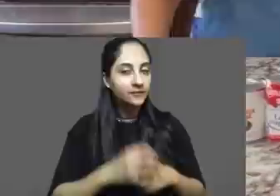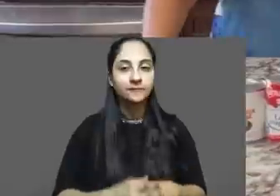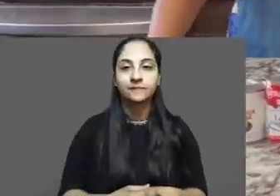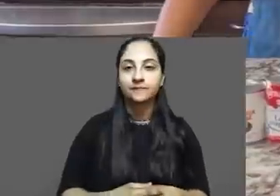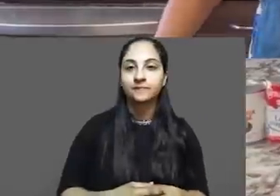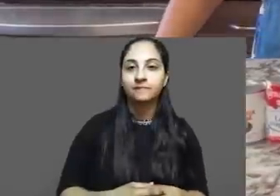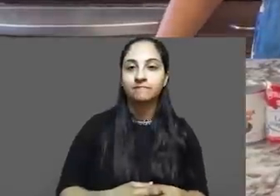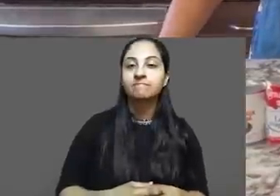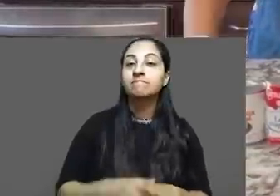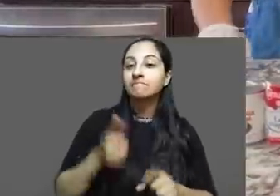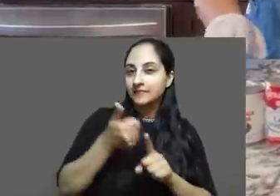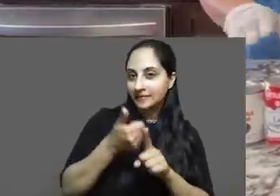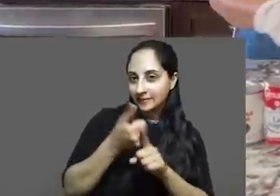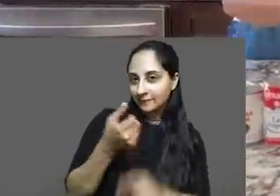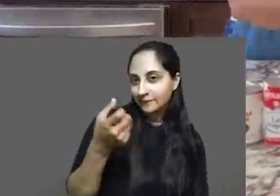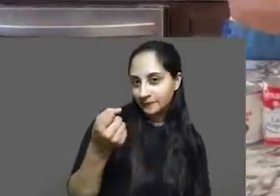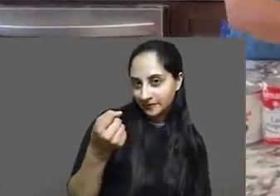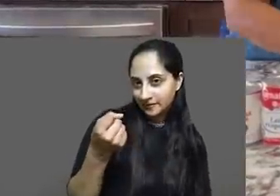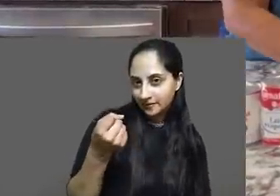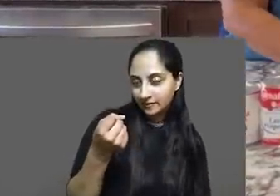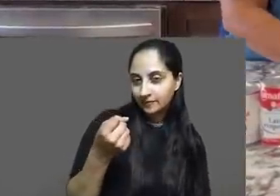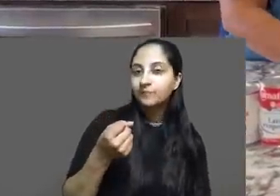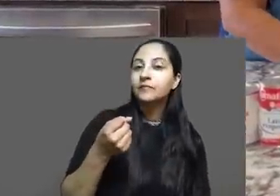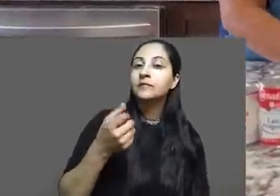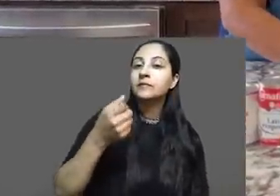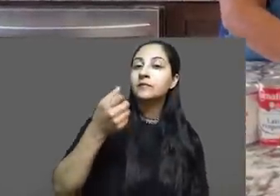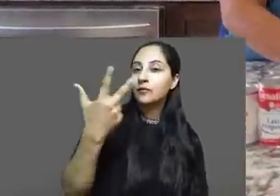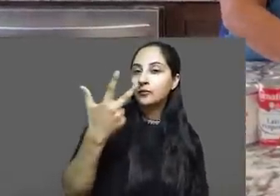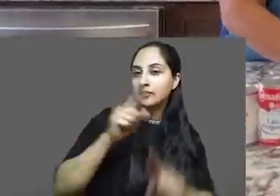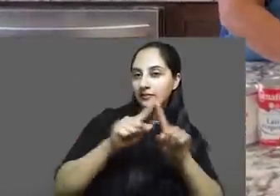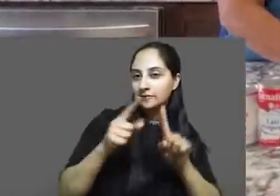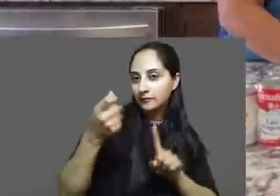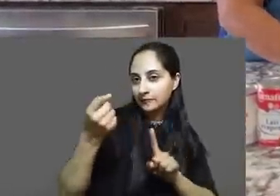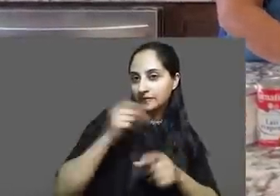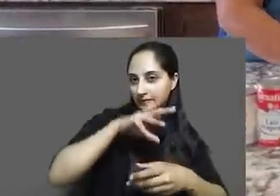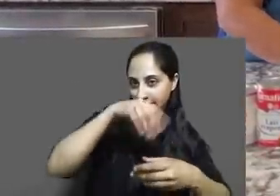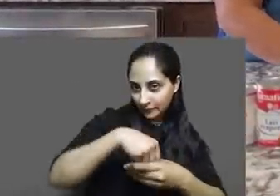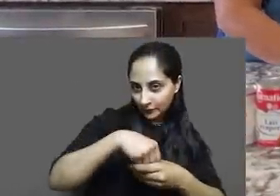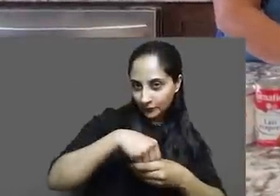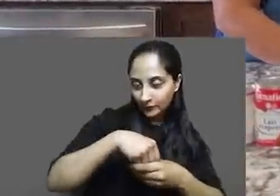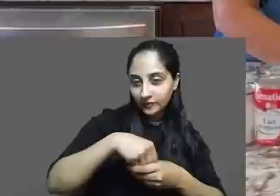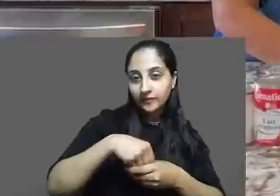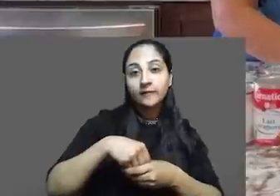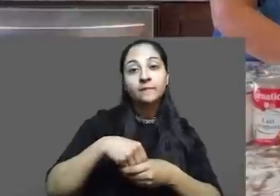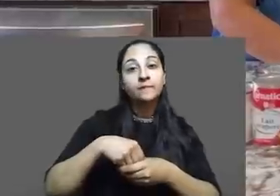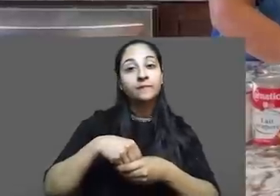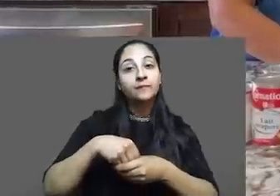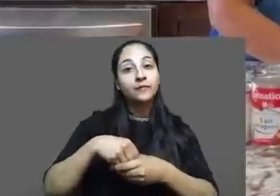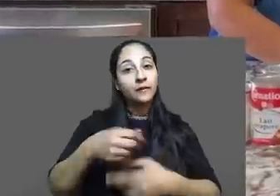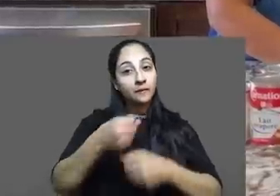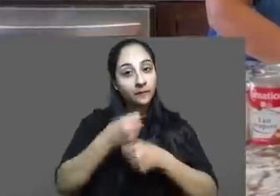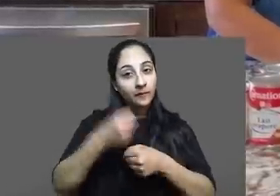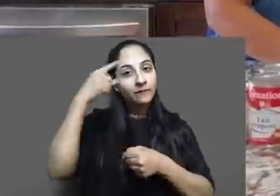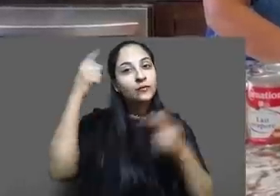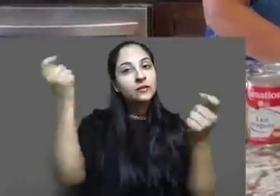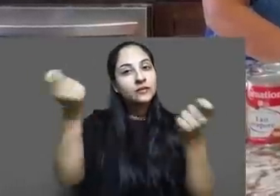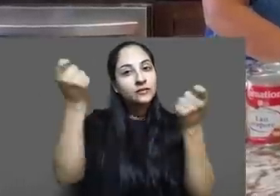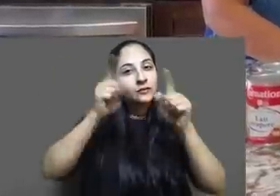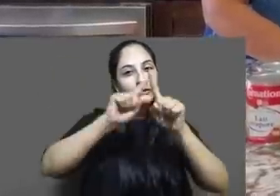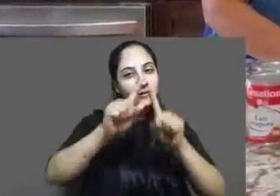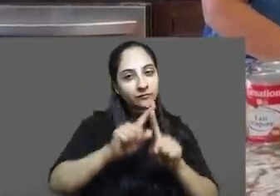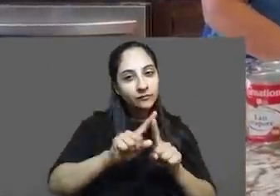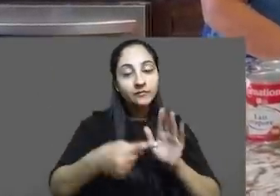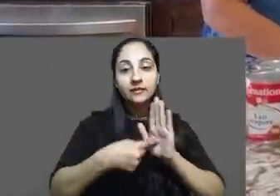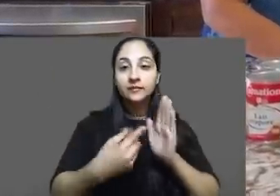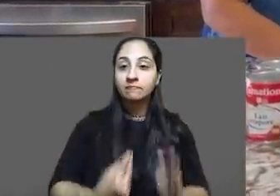mainly a milky drink, three different types of milk in there. It's a celebratory drink mm-hmm. that we make for occasions like